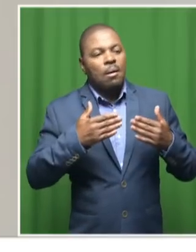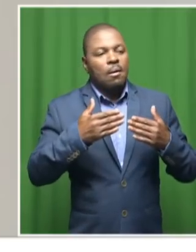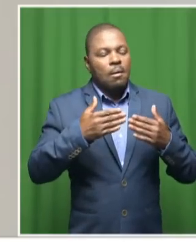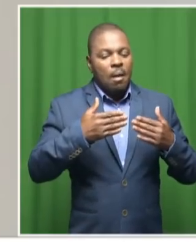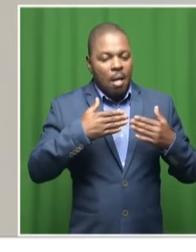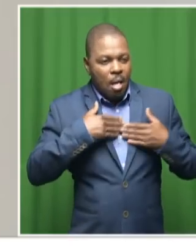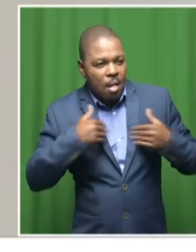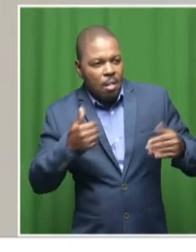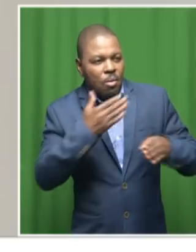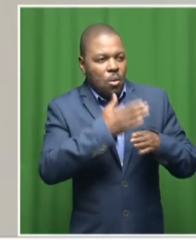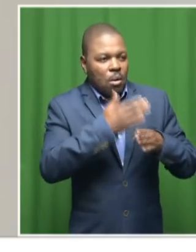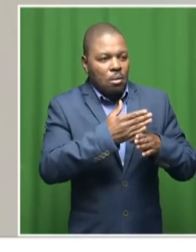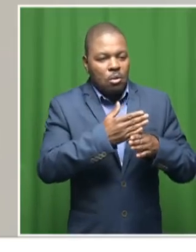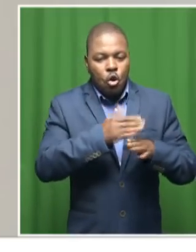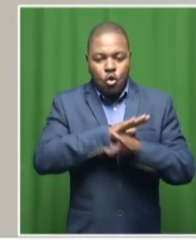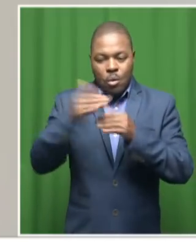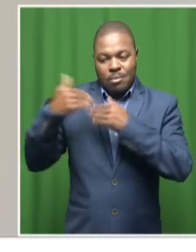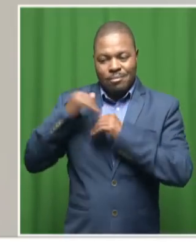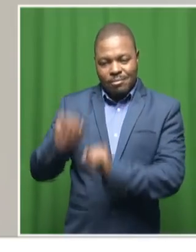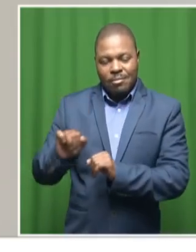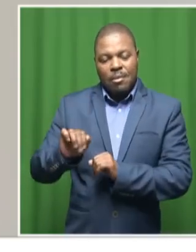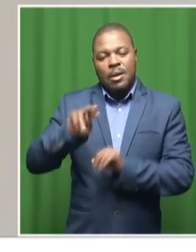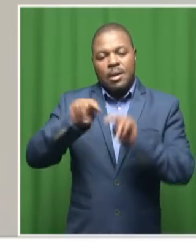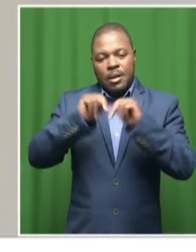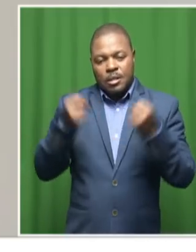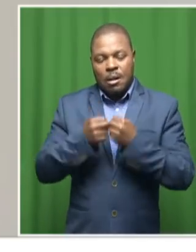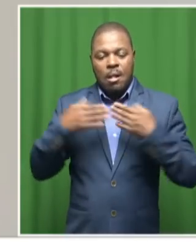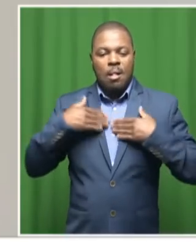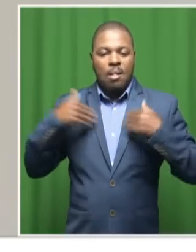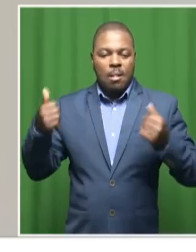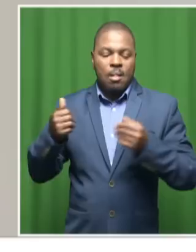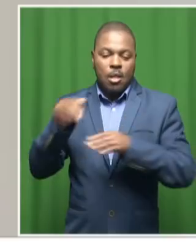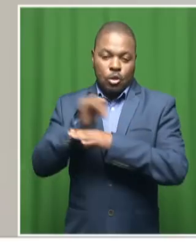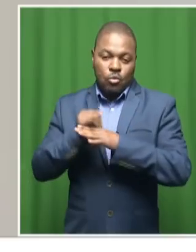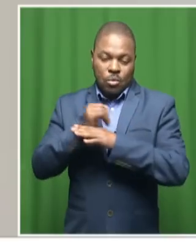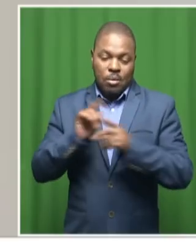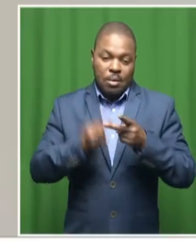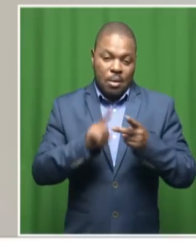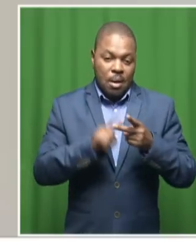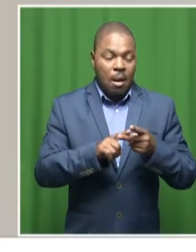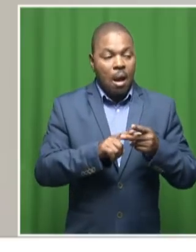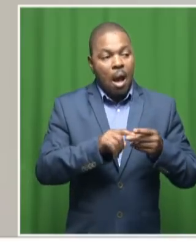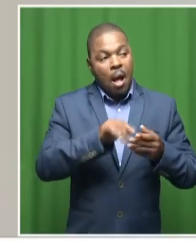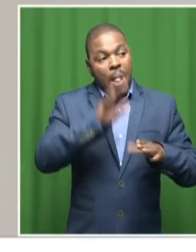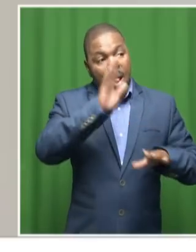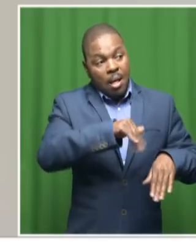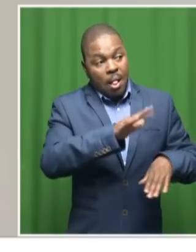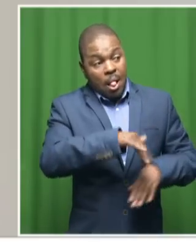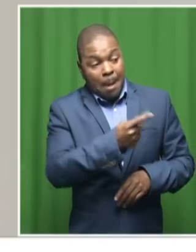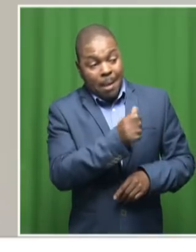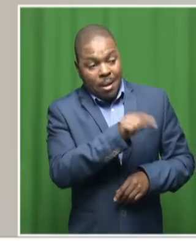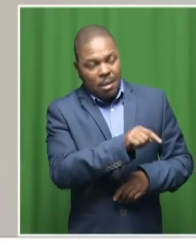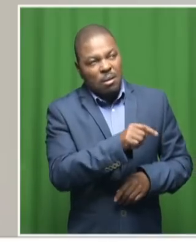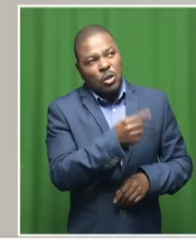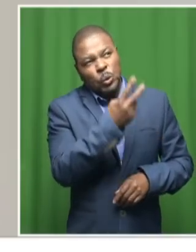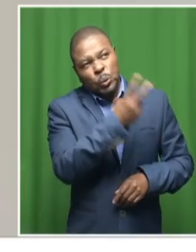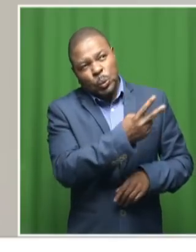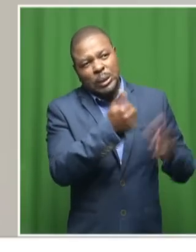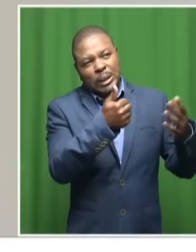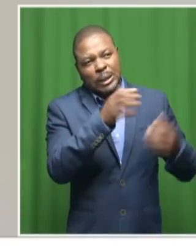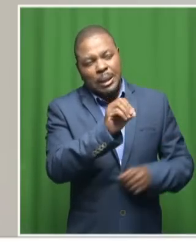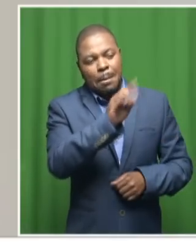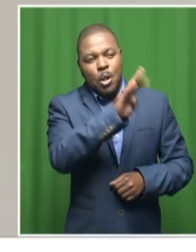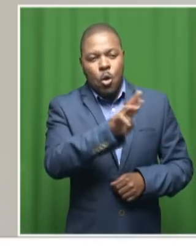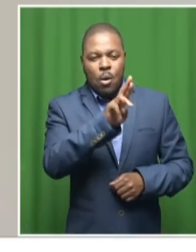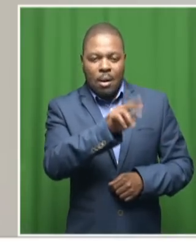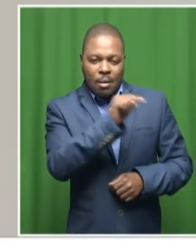will not be managed by the National Health Insurance. Of the remaining money, the roundabout 260 billion